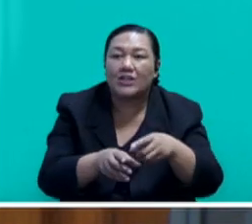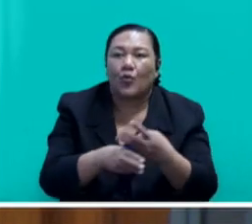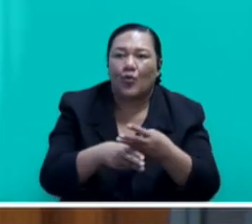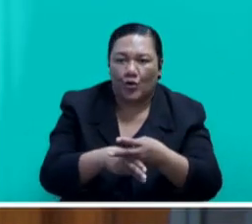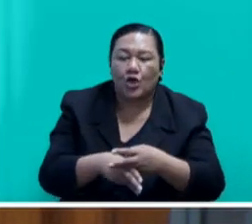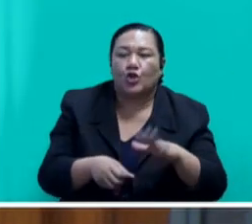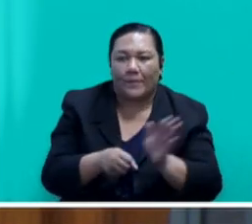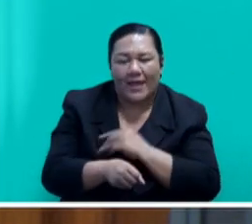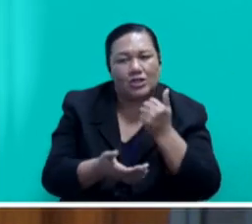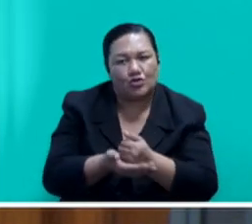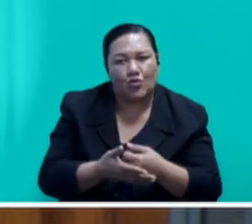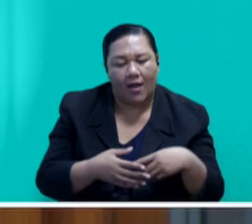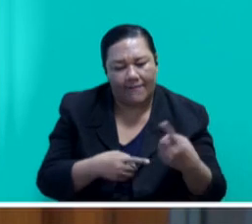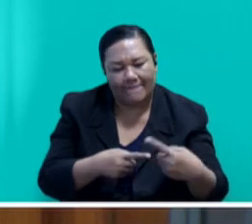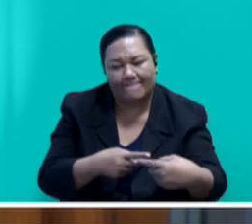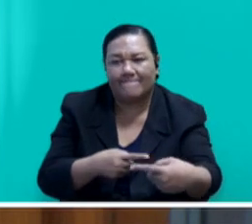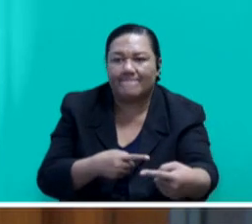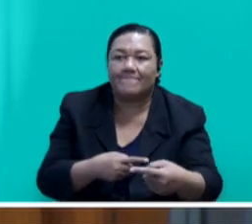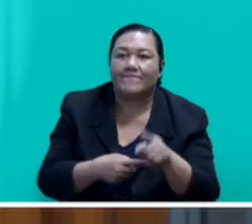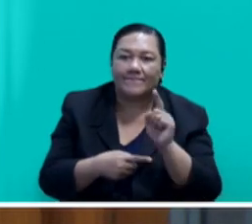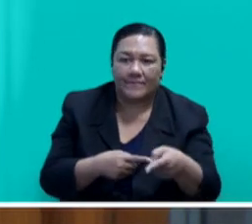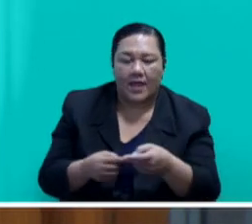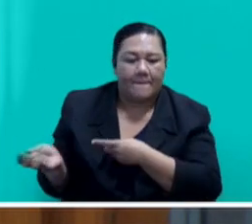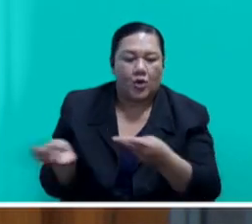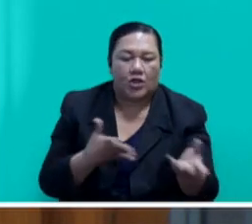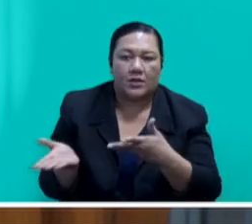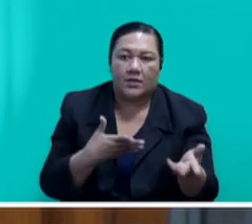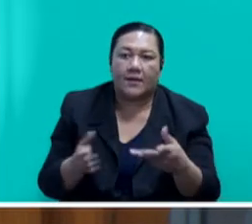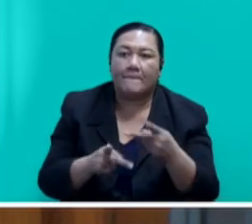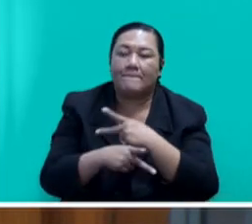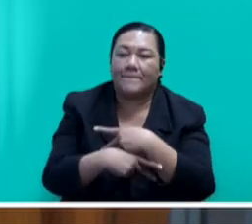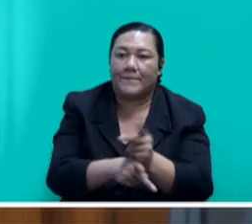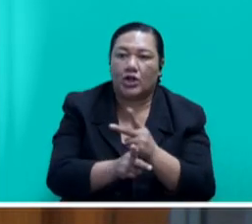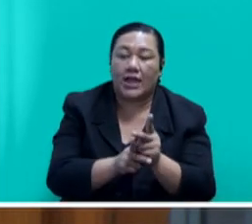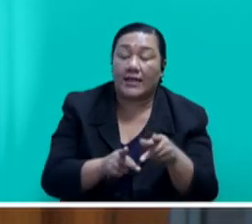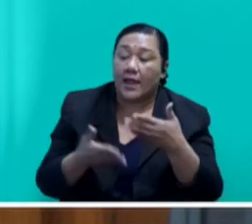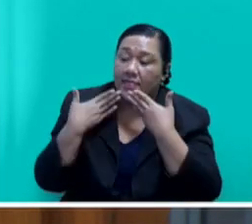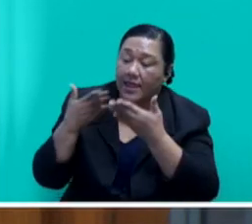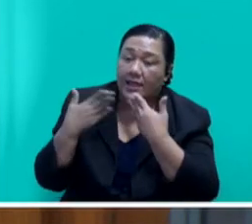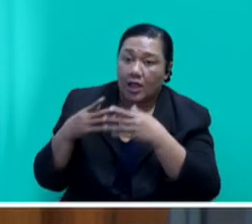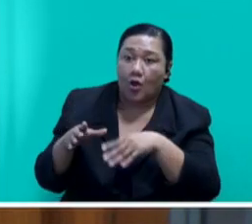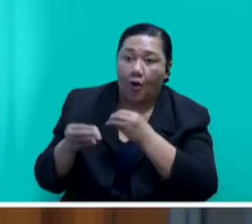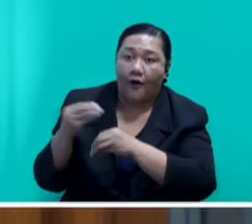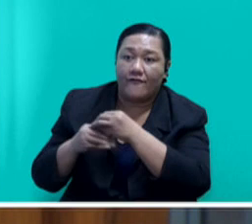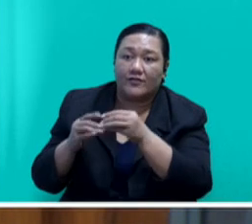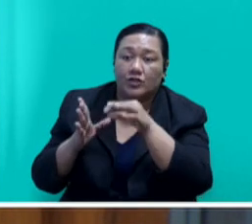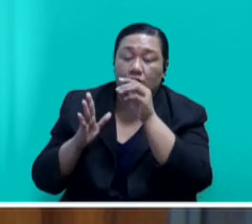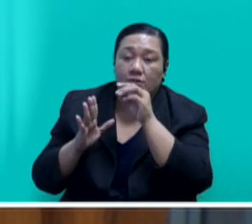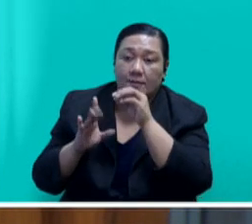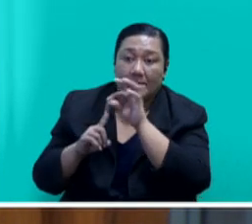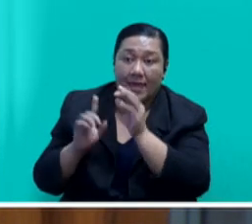market. I commend the Office of the Prime Minister for leading the way